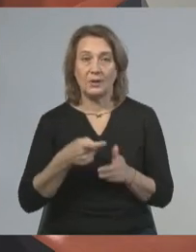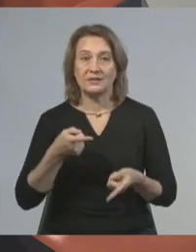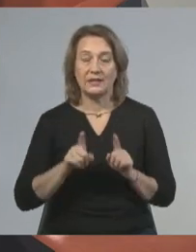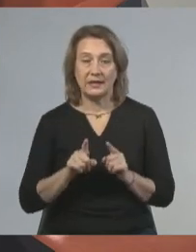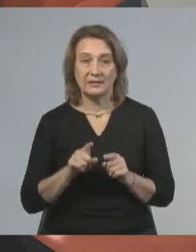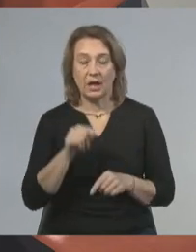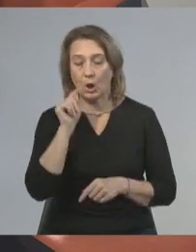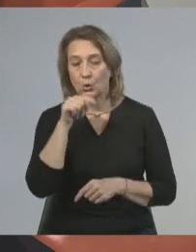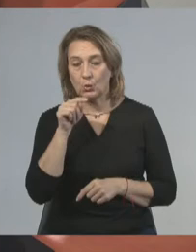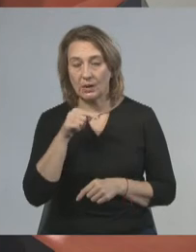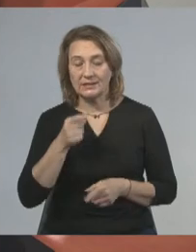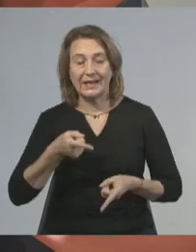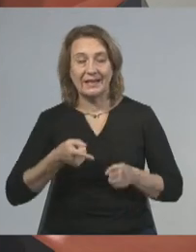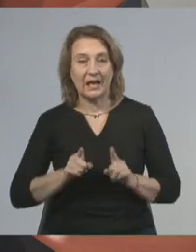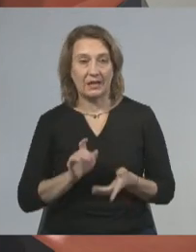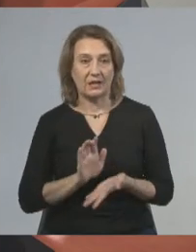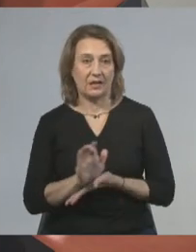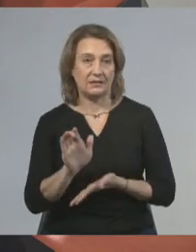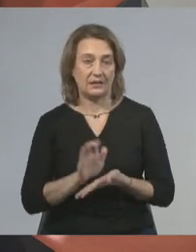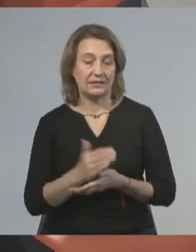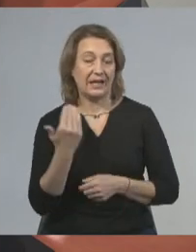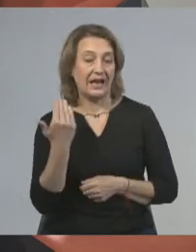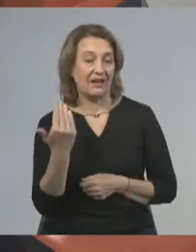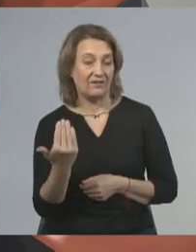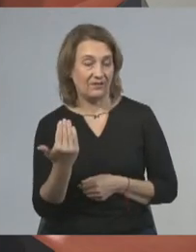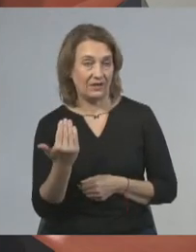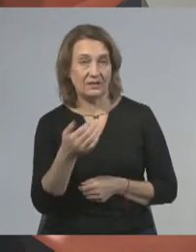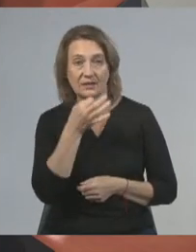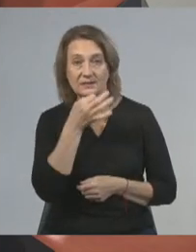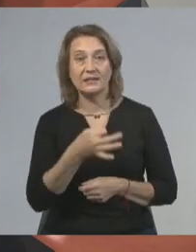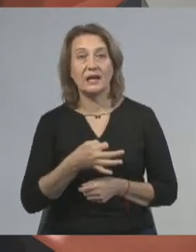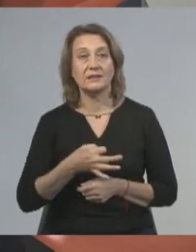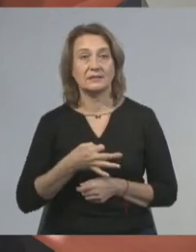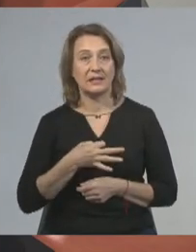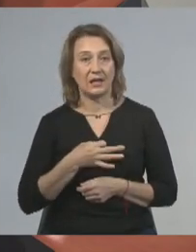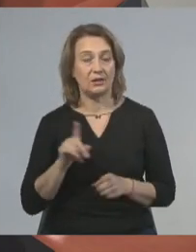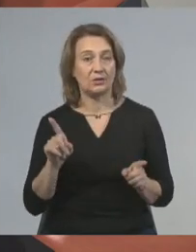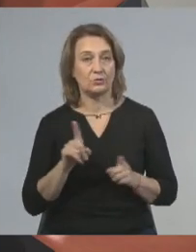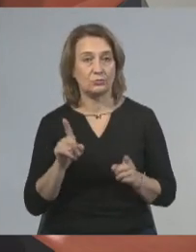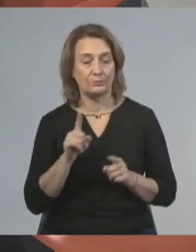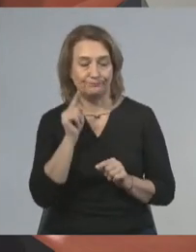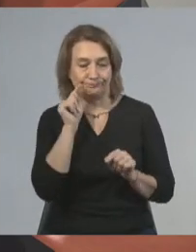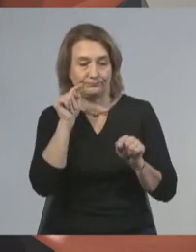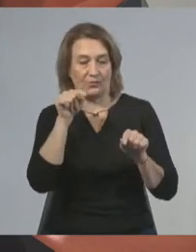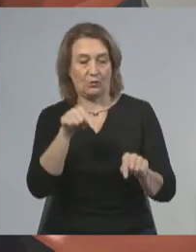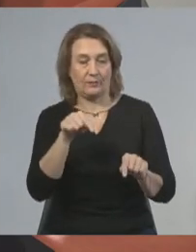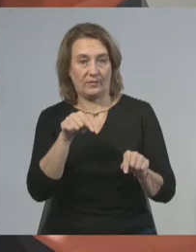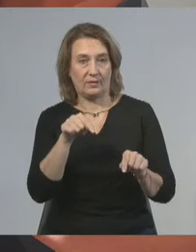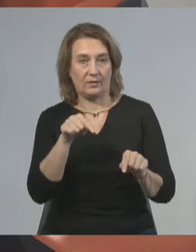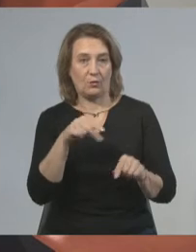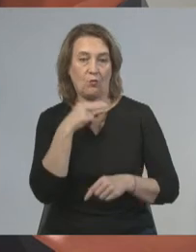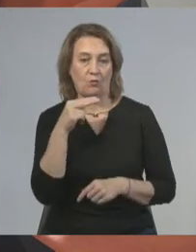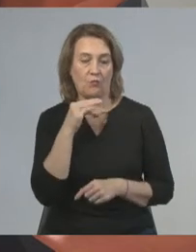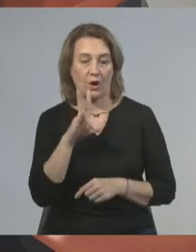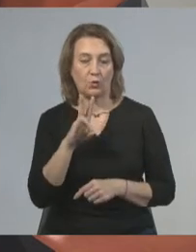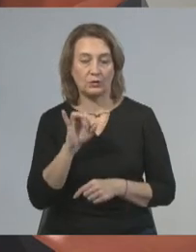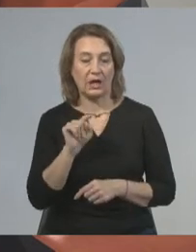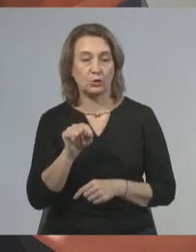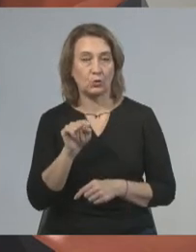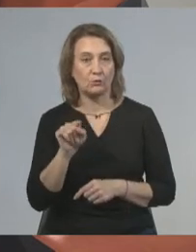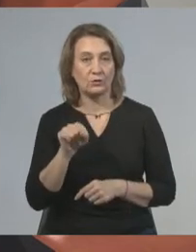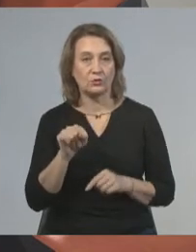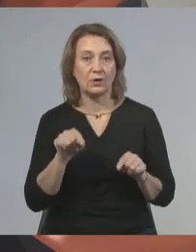today and um he is the journalist of the donbass rail program and luhansk